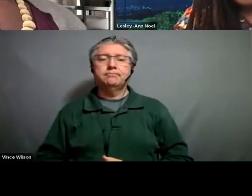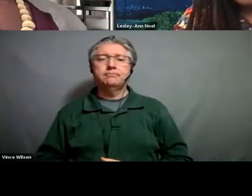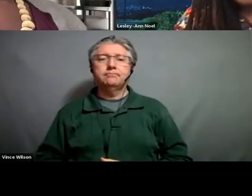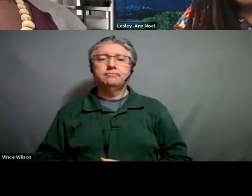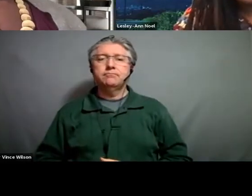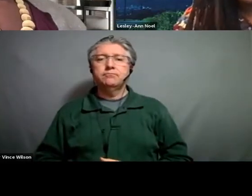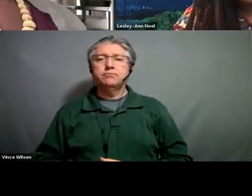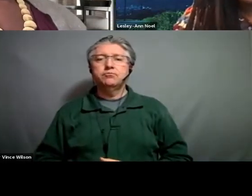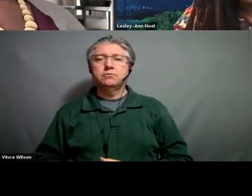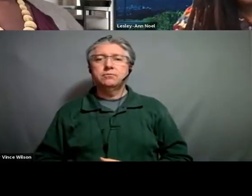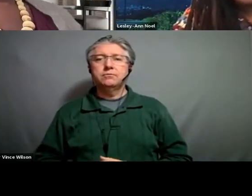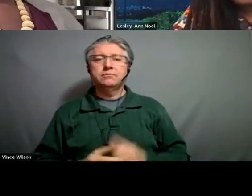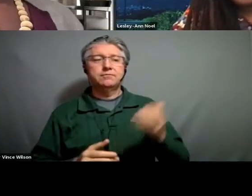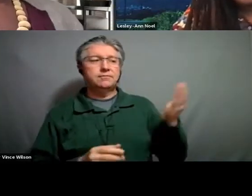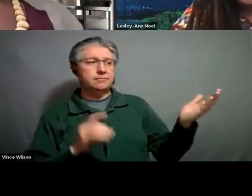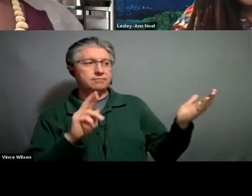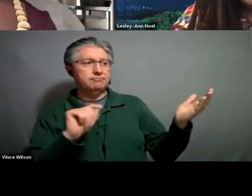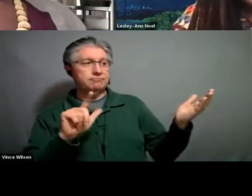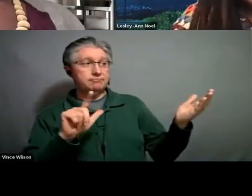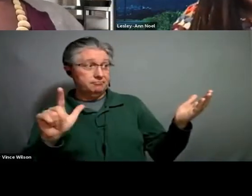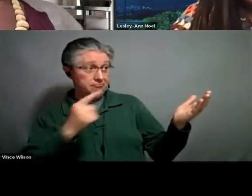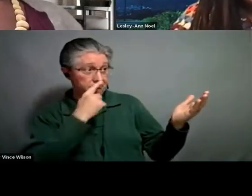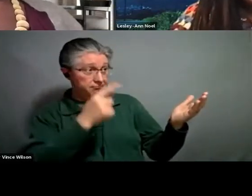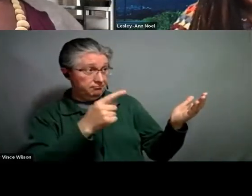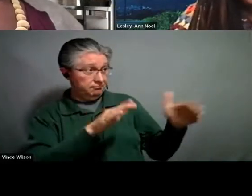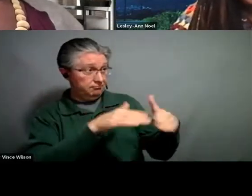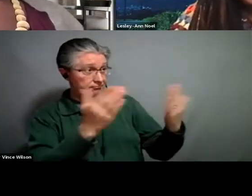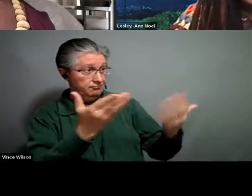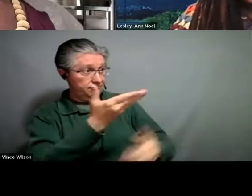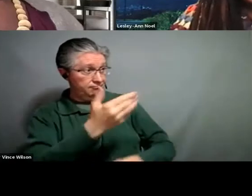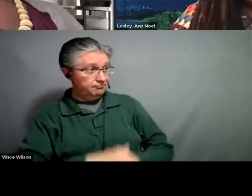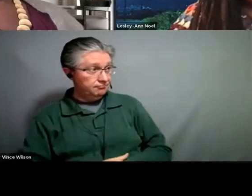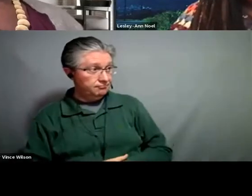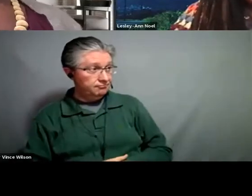Okay, so Dr. Noel, would you like to get us started?